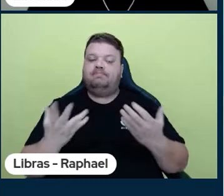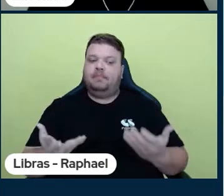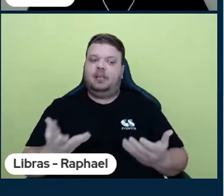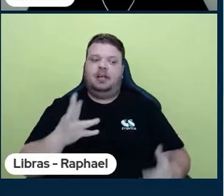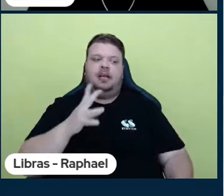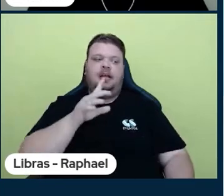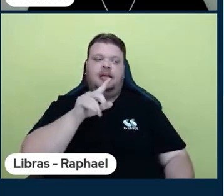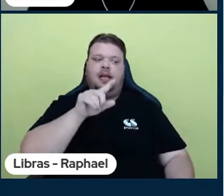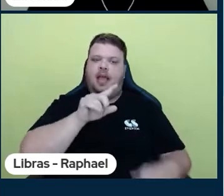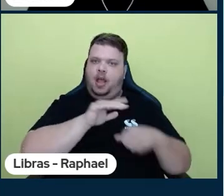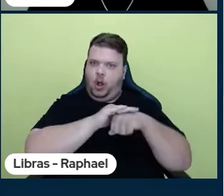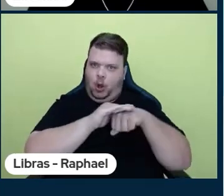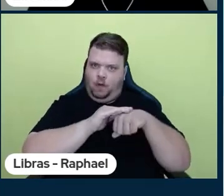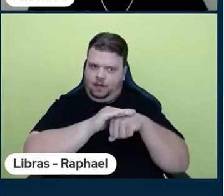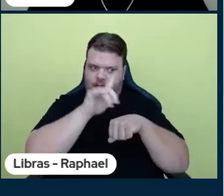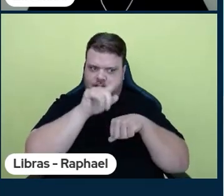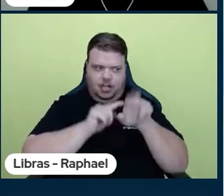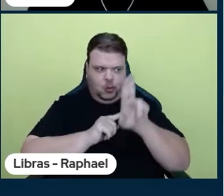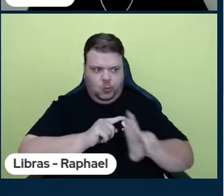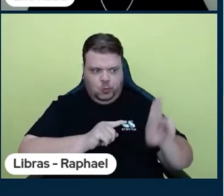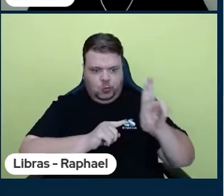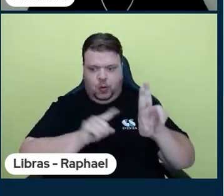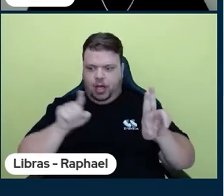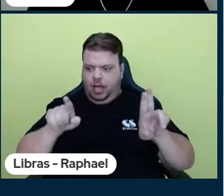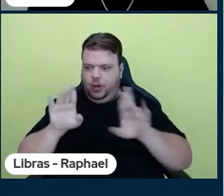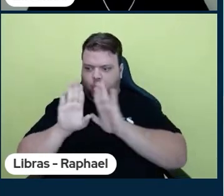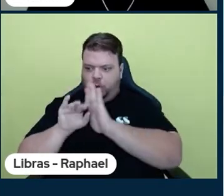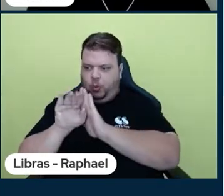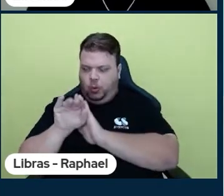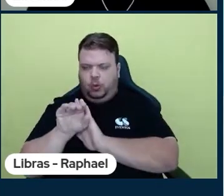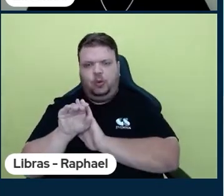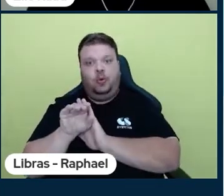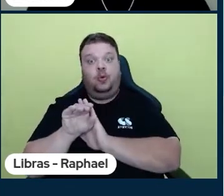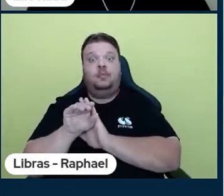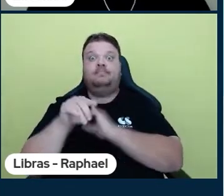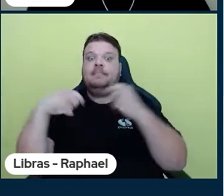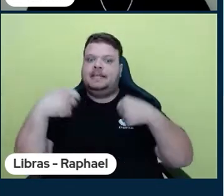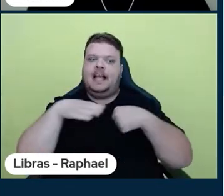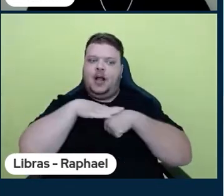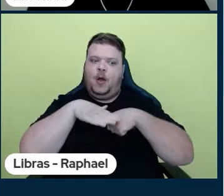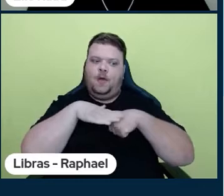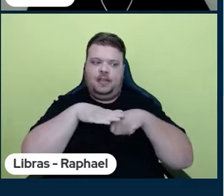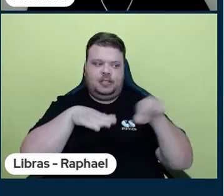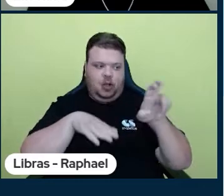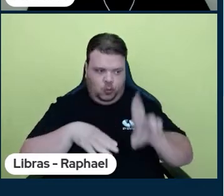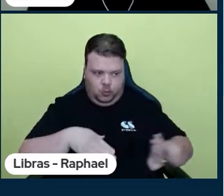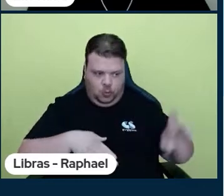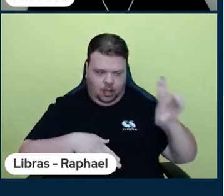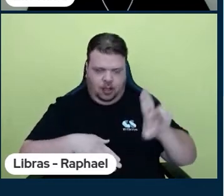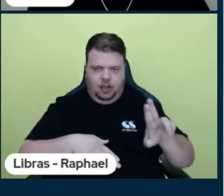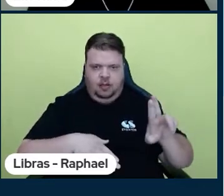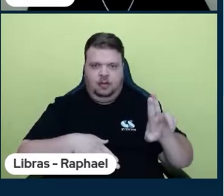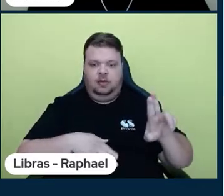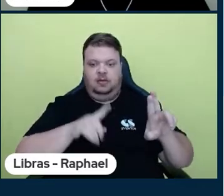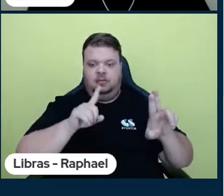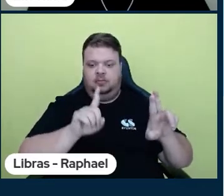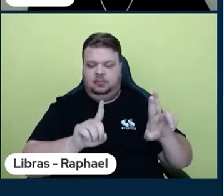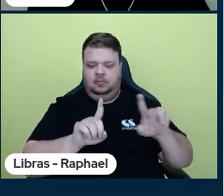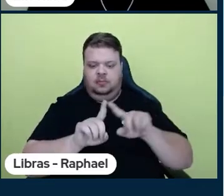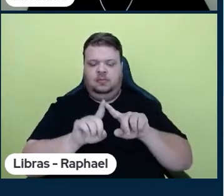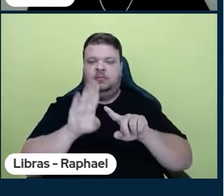from our website. This means that we need to replace Google. Sure, we don't want to eliminate Google